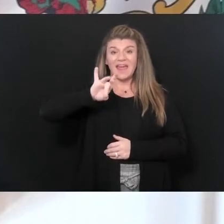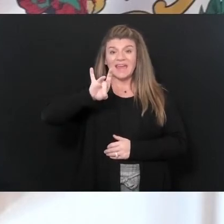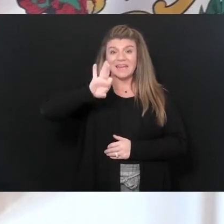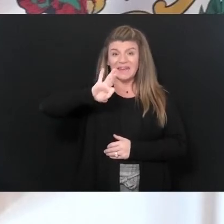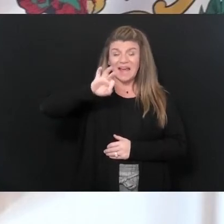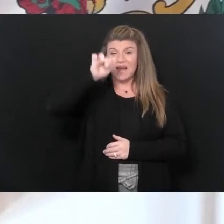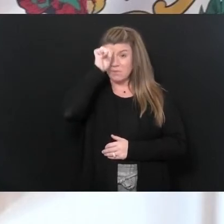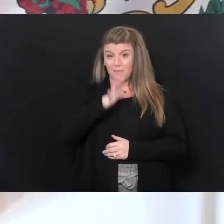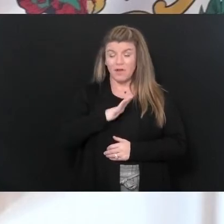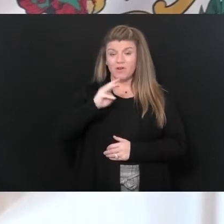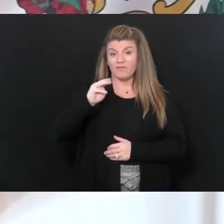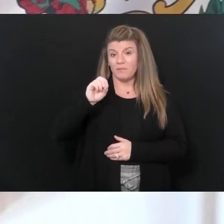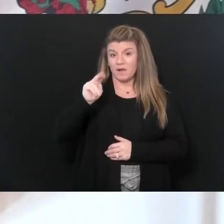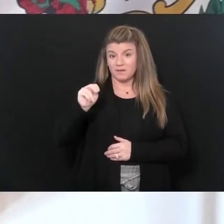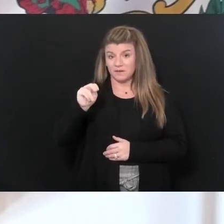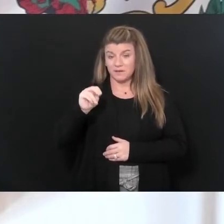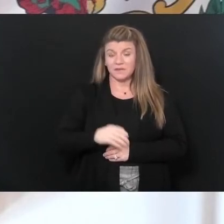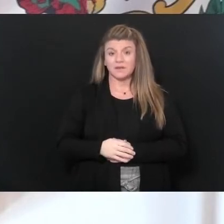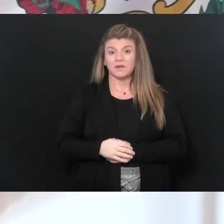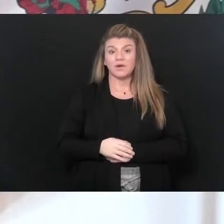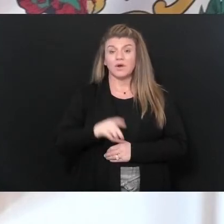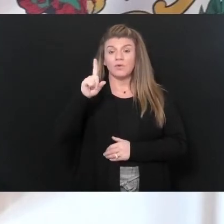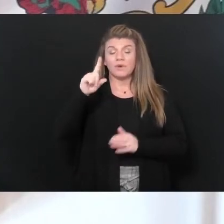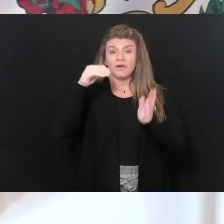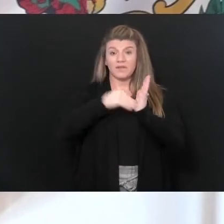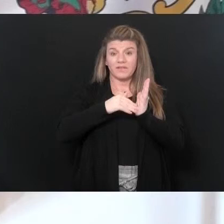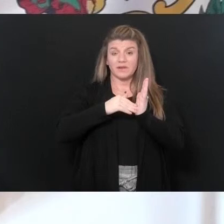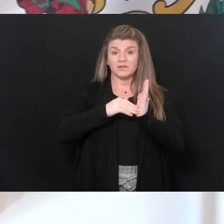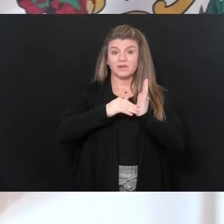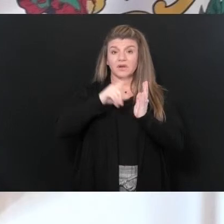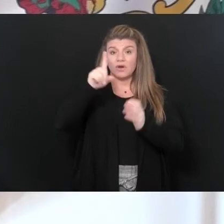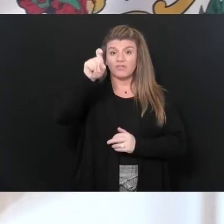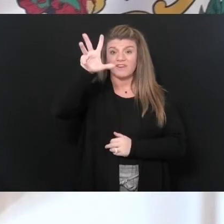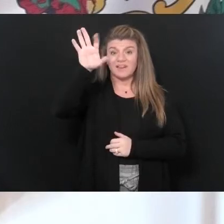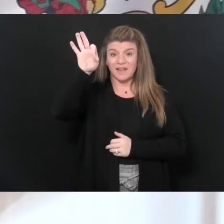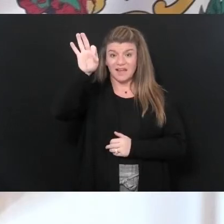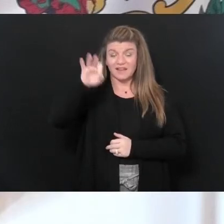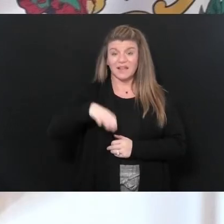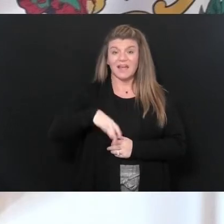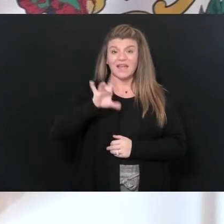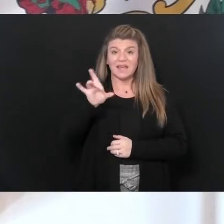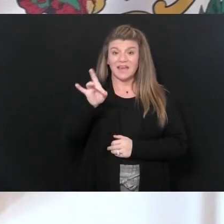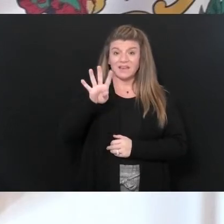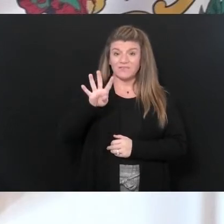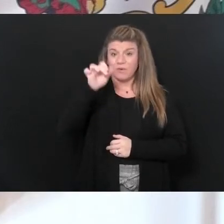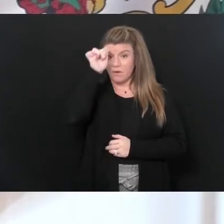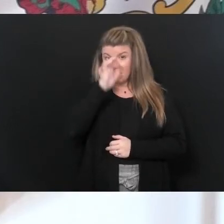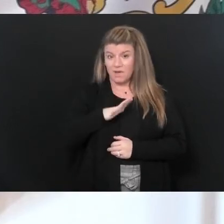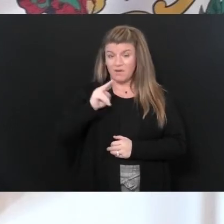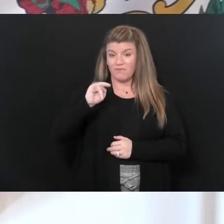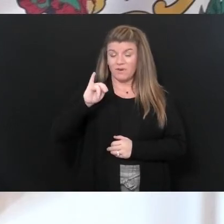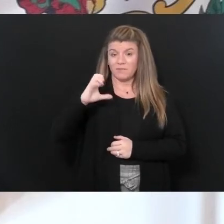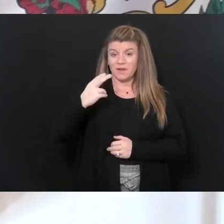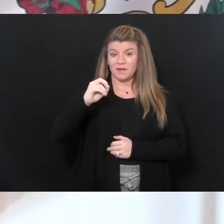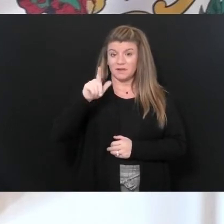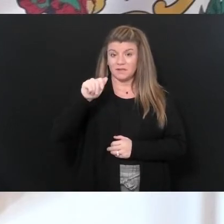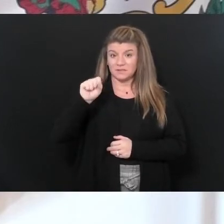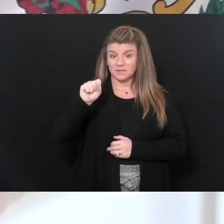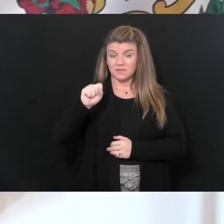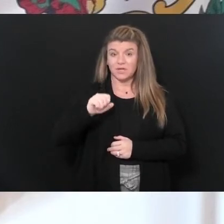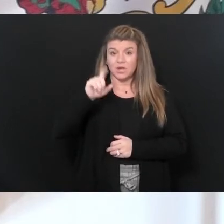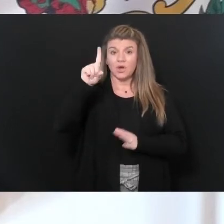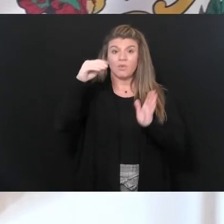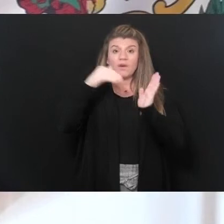89-year-old male from Monongahelia County. Our 1159th death, an 84-year-old male from Nicholas County.